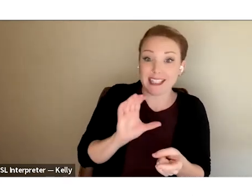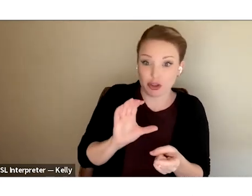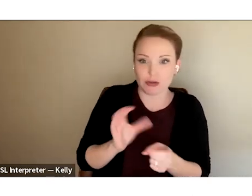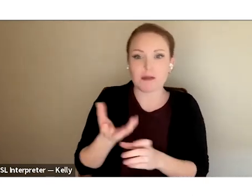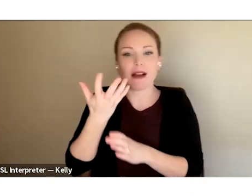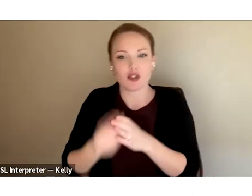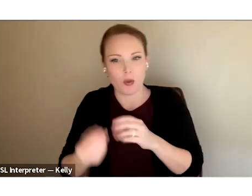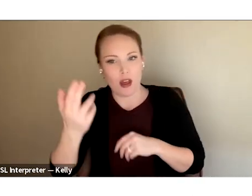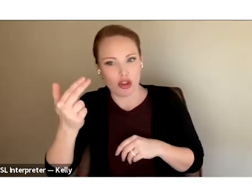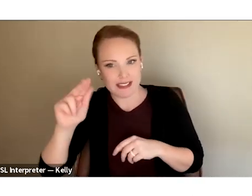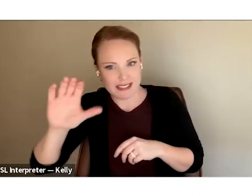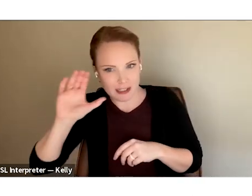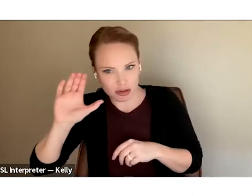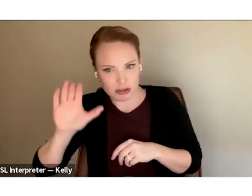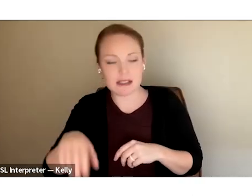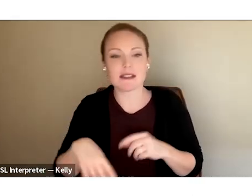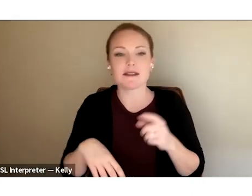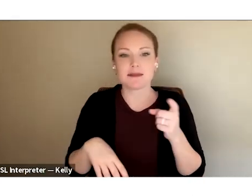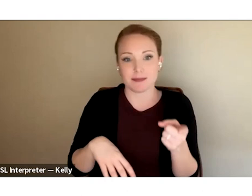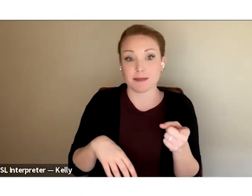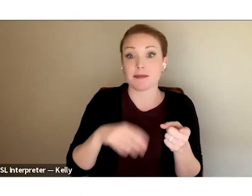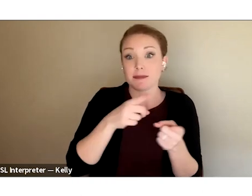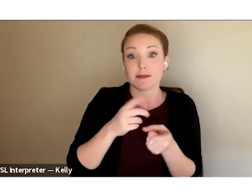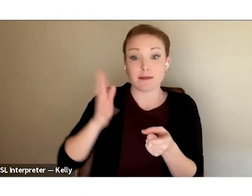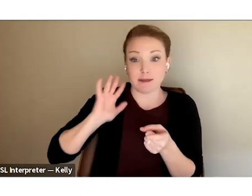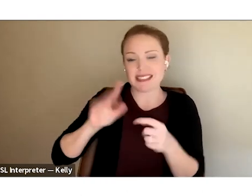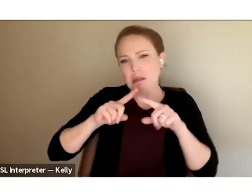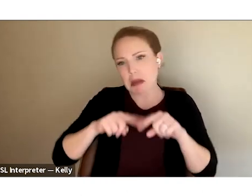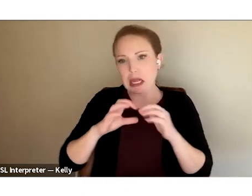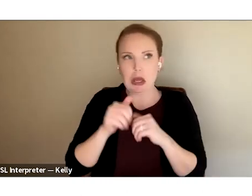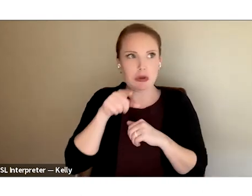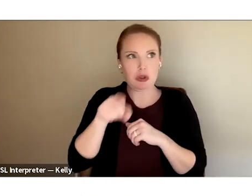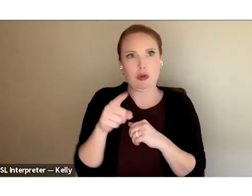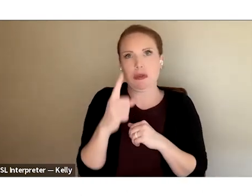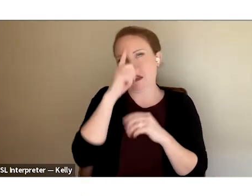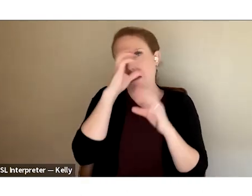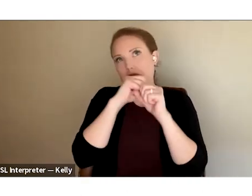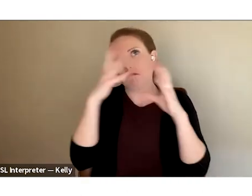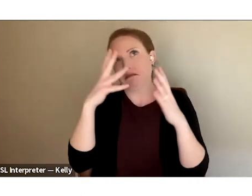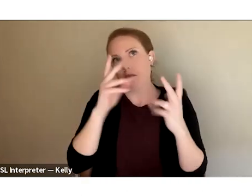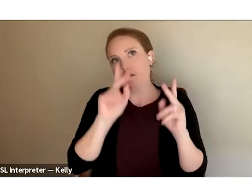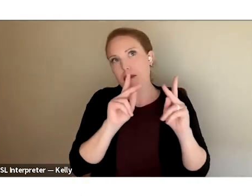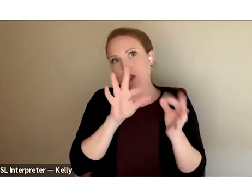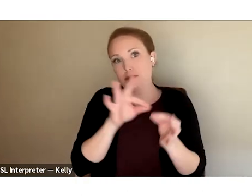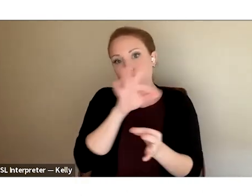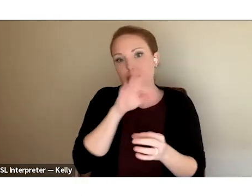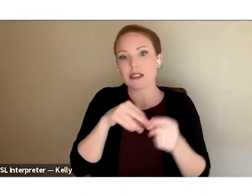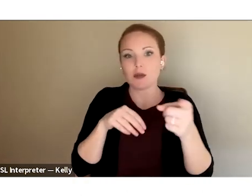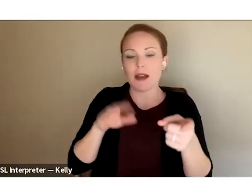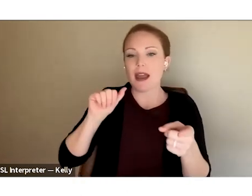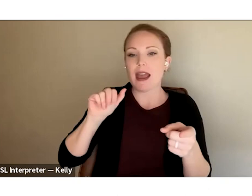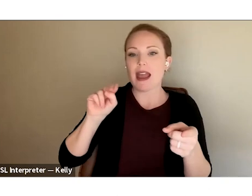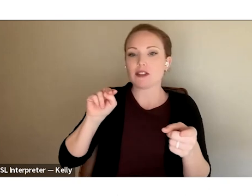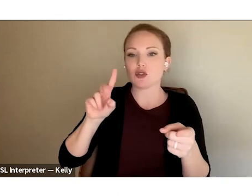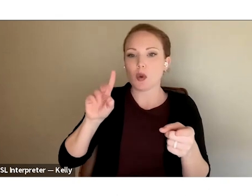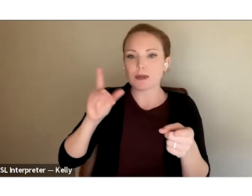was depending on how you think about people spiritually, a Andalusian mystic